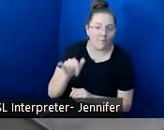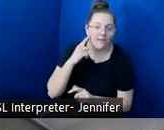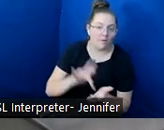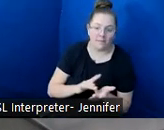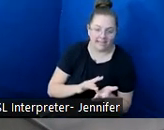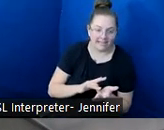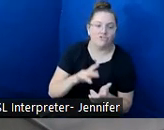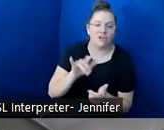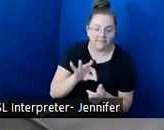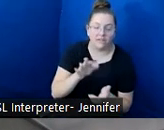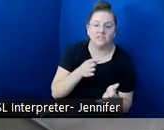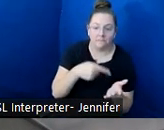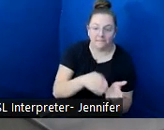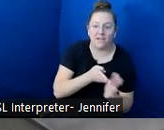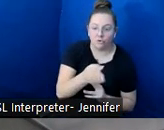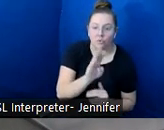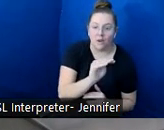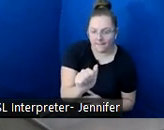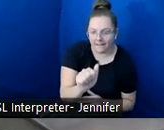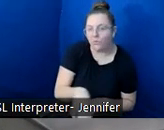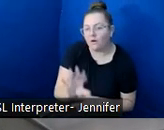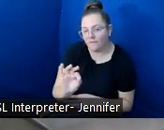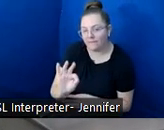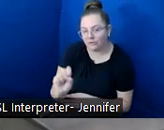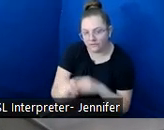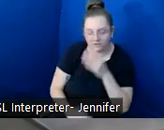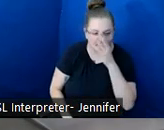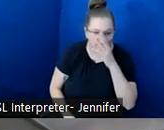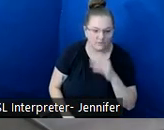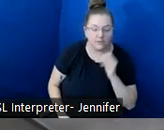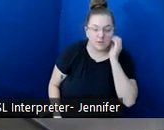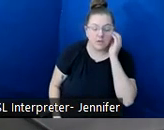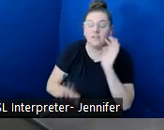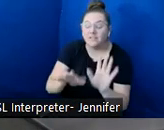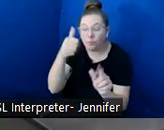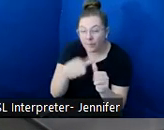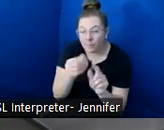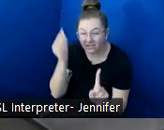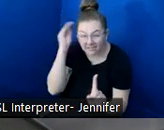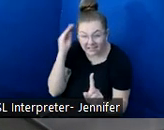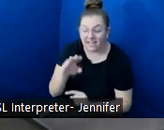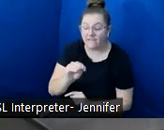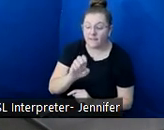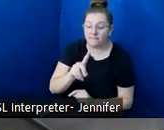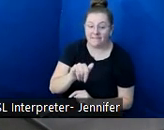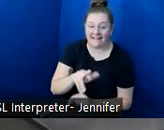paid for by MA in fee-for-service. However, everyone should keep in mind that if Medicare is the payer, there are copays